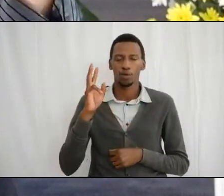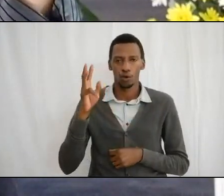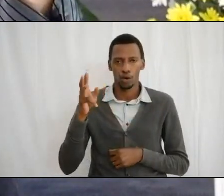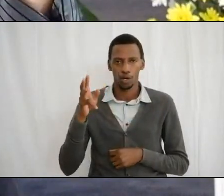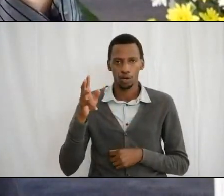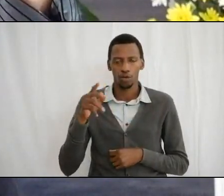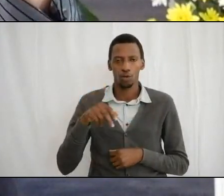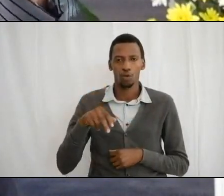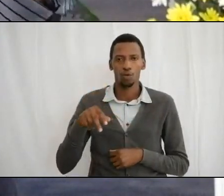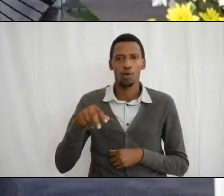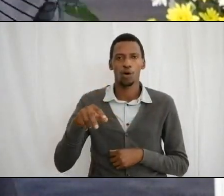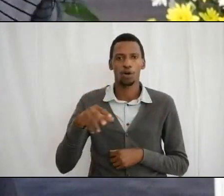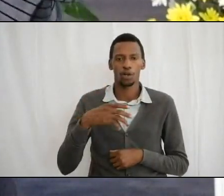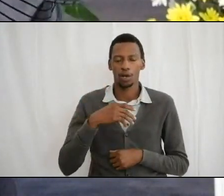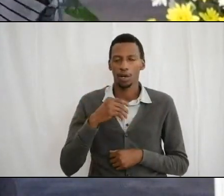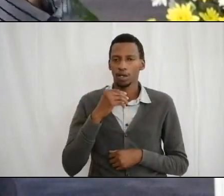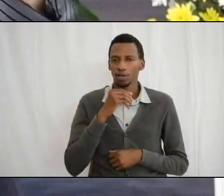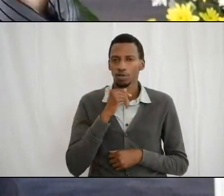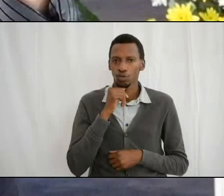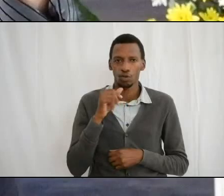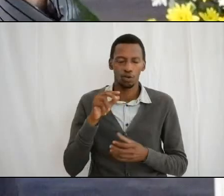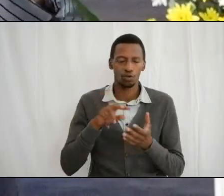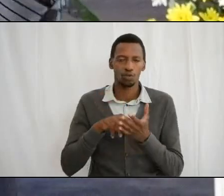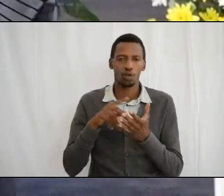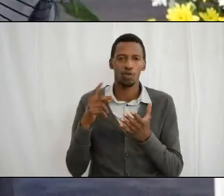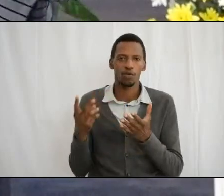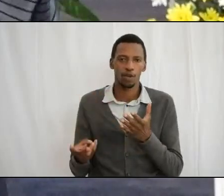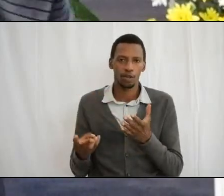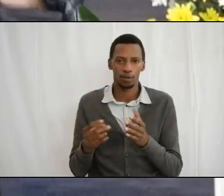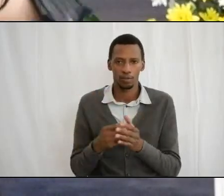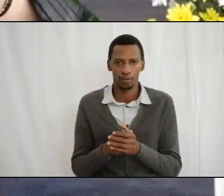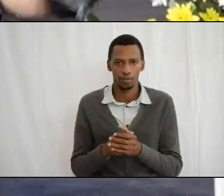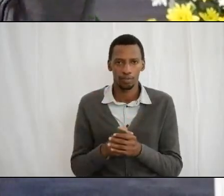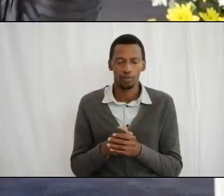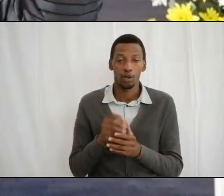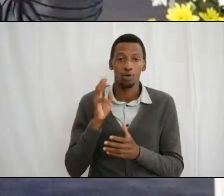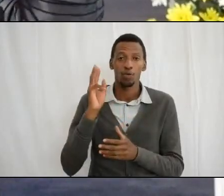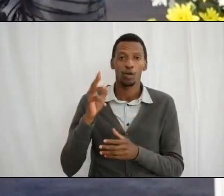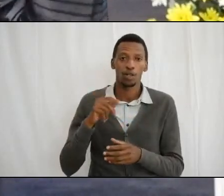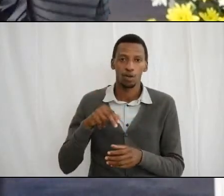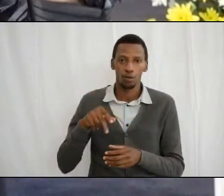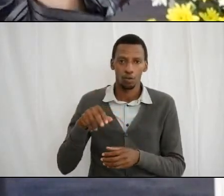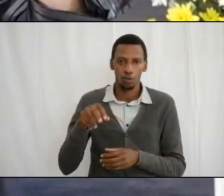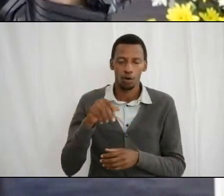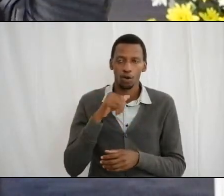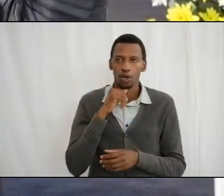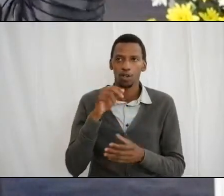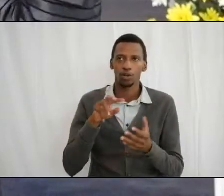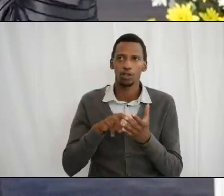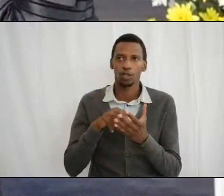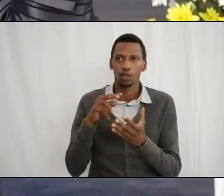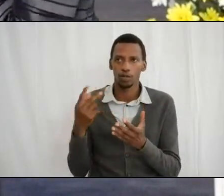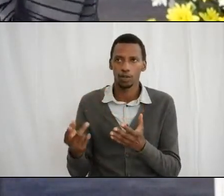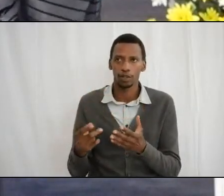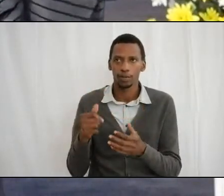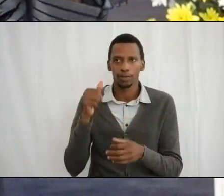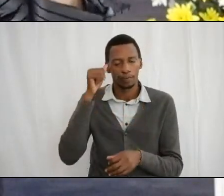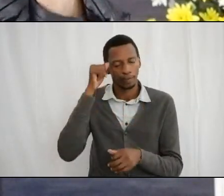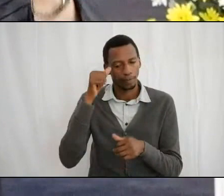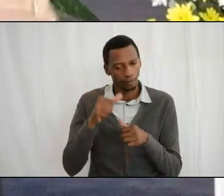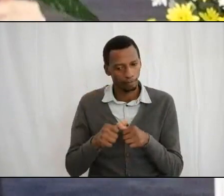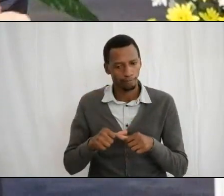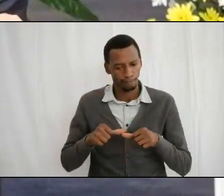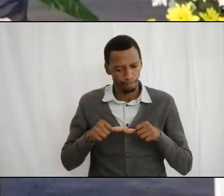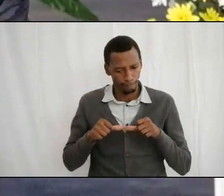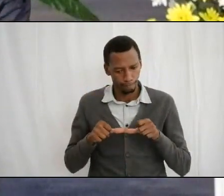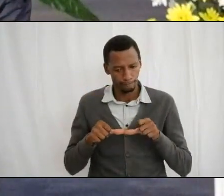not faint. They shall walk and not faint. And I remember keeping going and